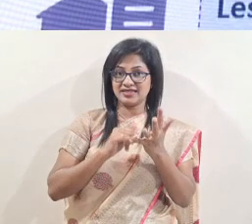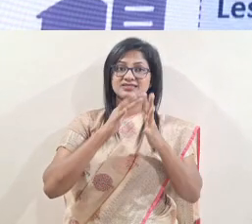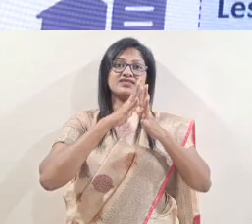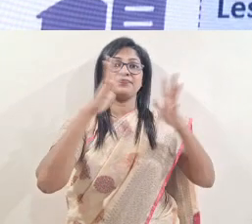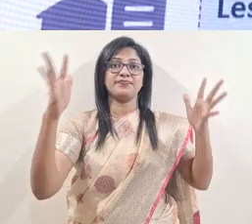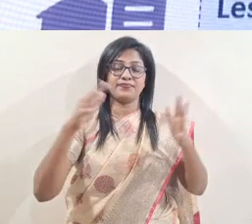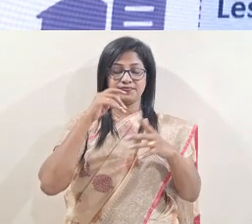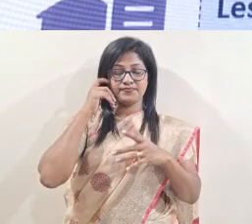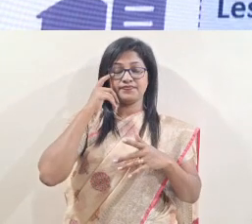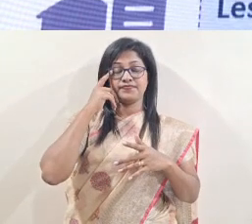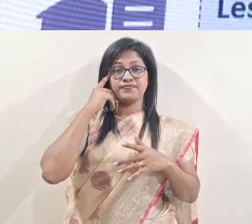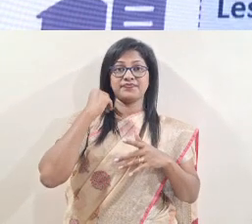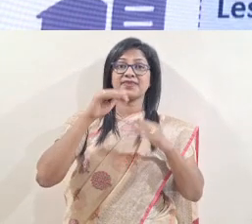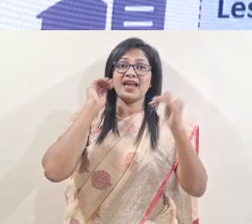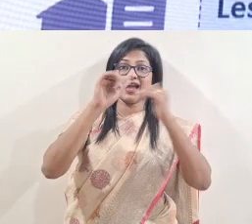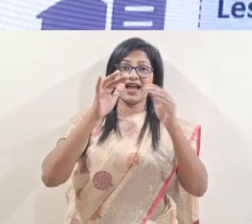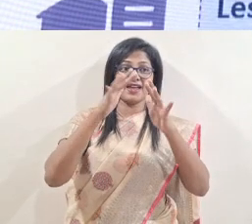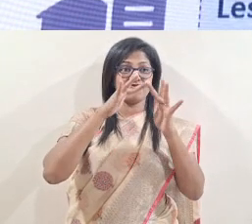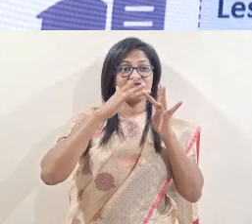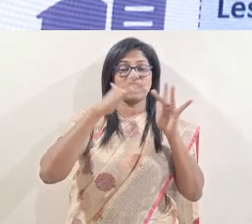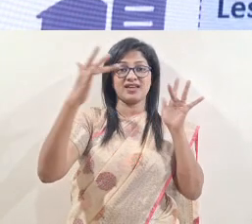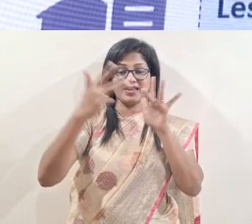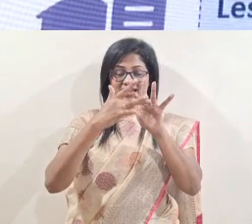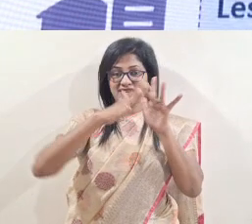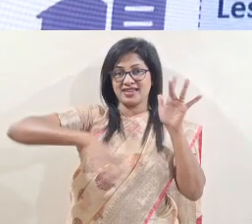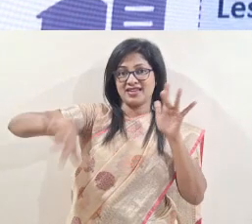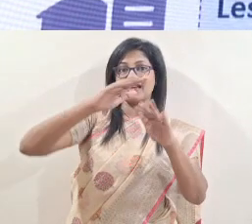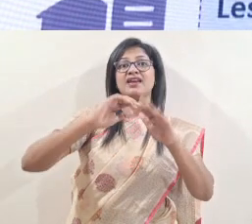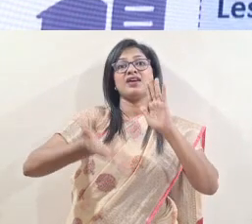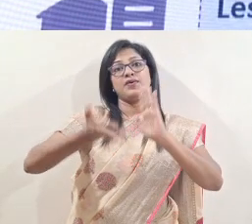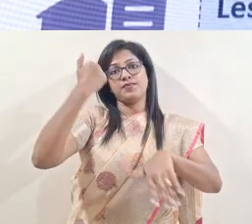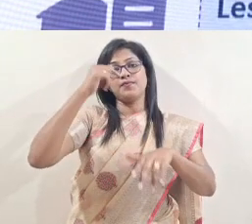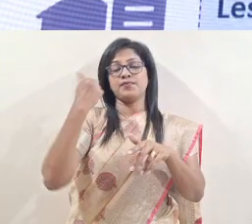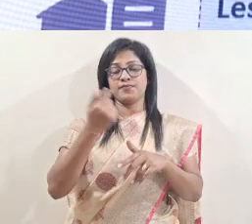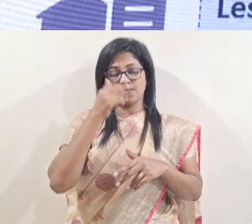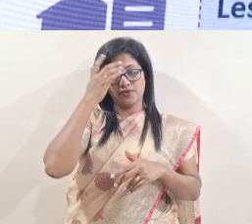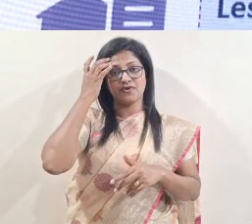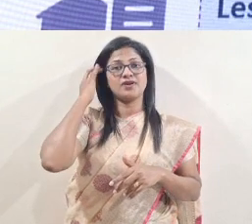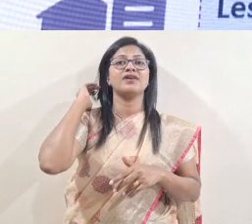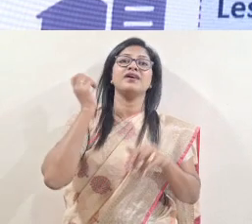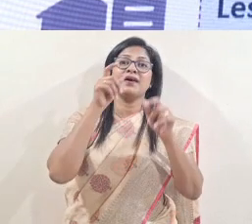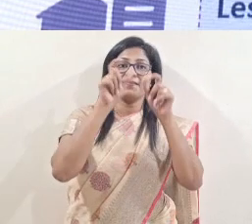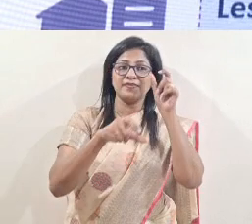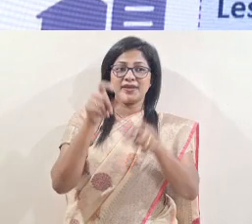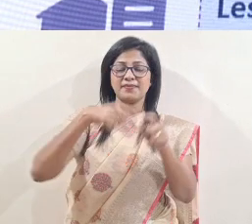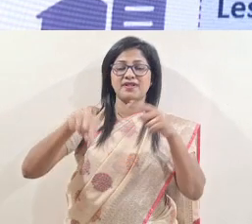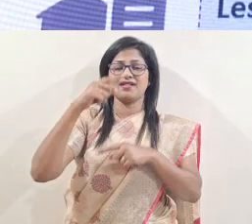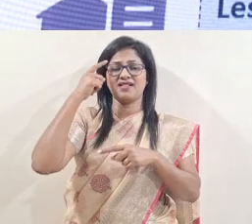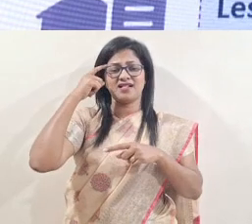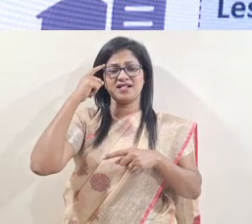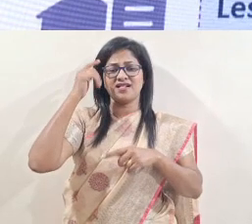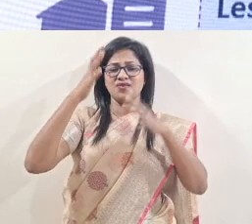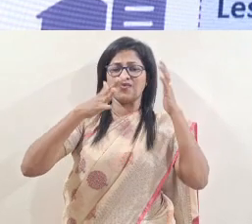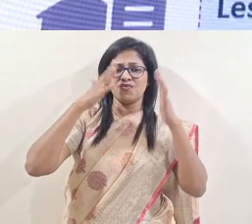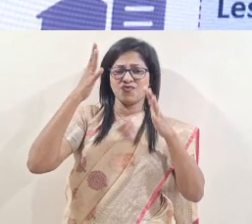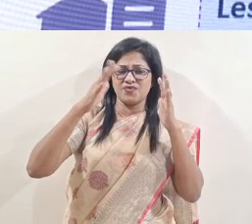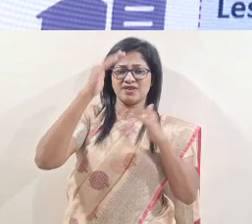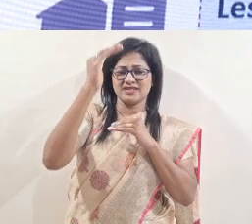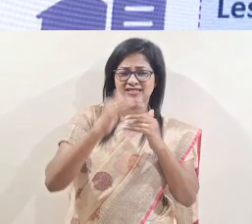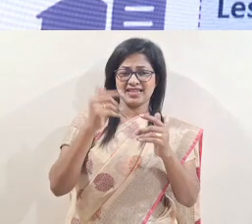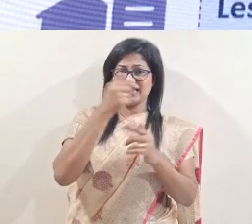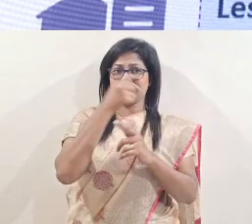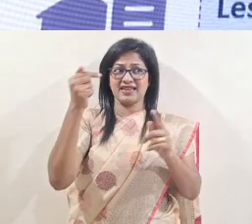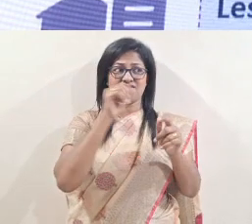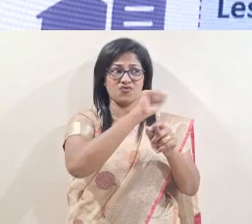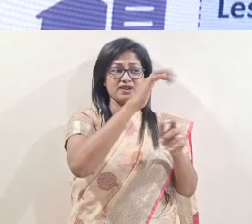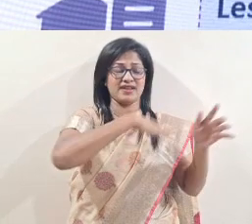the median of the highway in these areas, so people have shown less consensus that the RRTS has negatively affected the areas